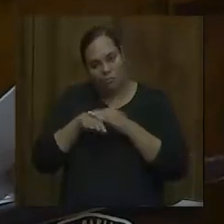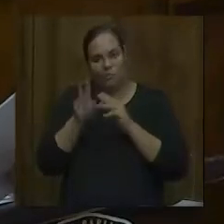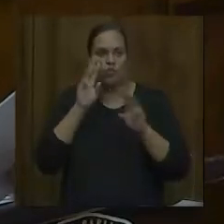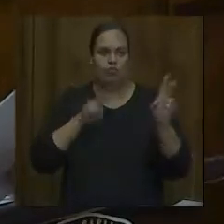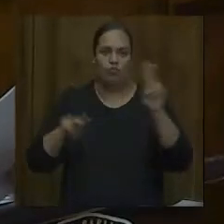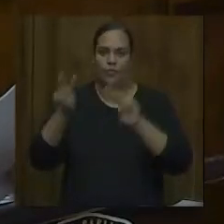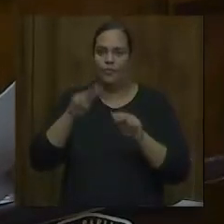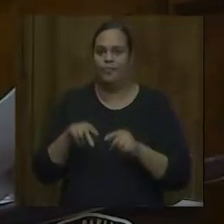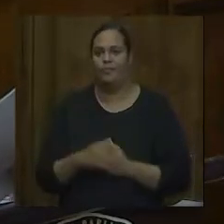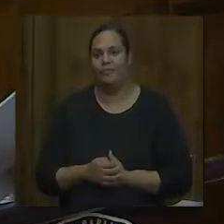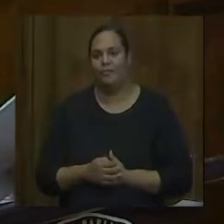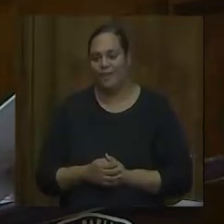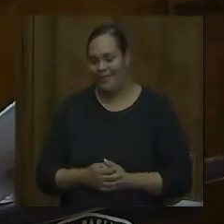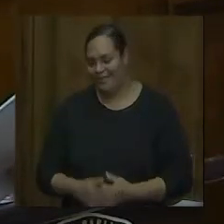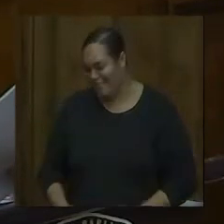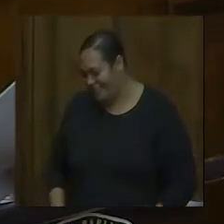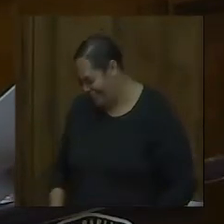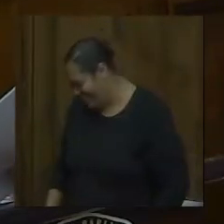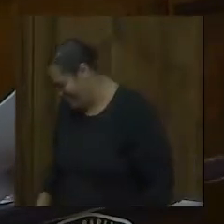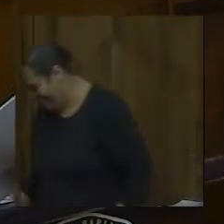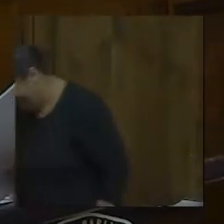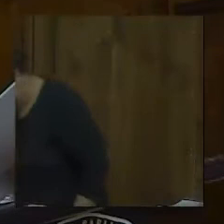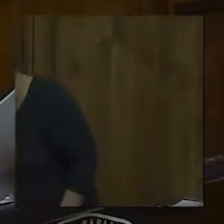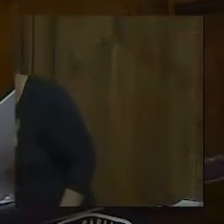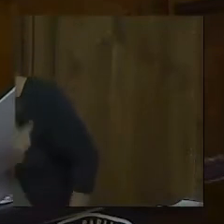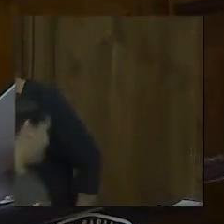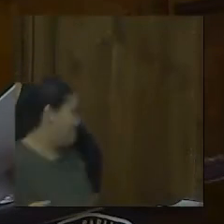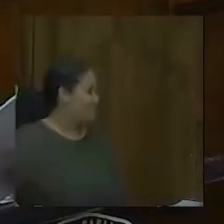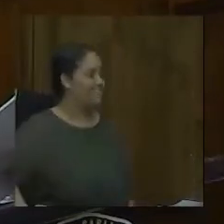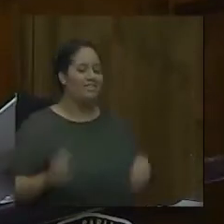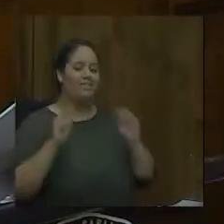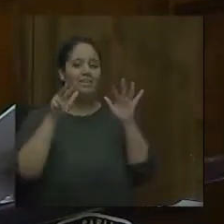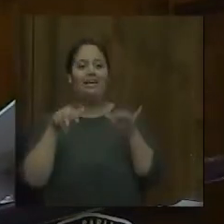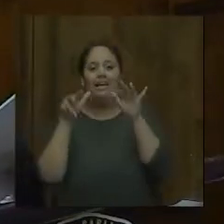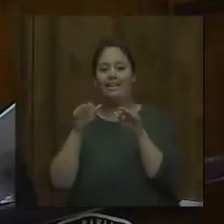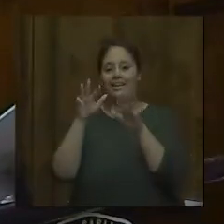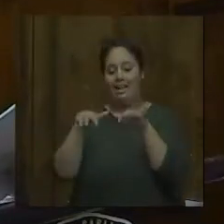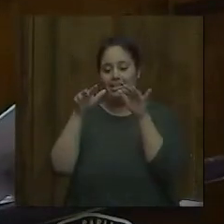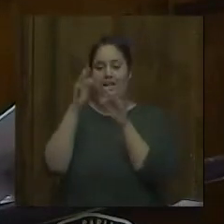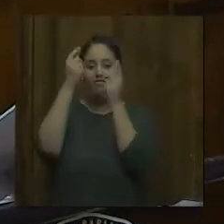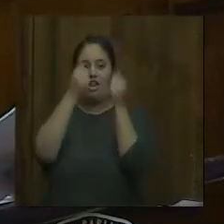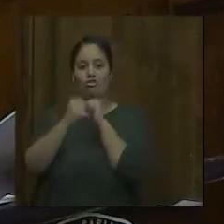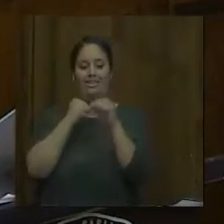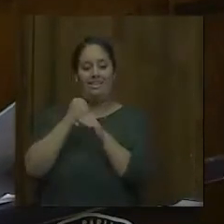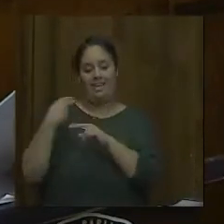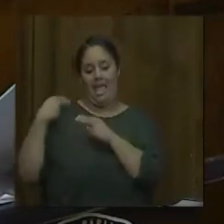For the 2018-19 financial year, Heritage Resource Services will receive